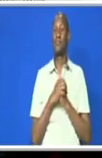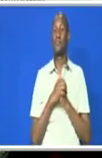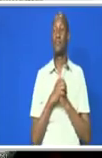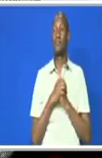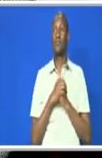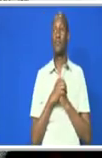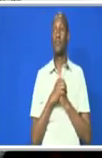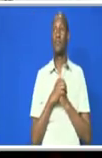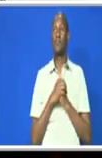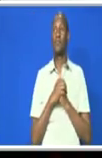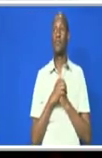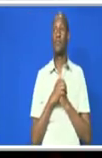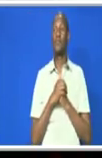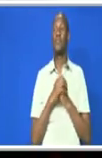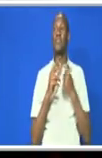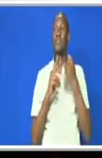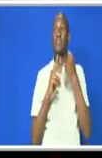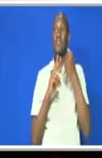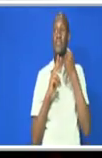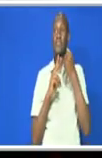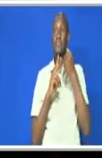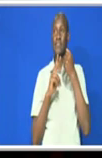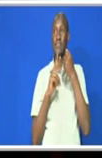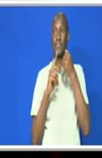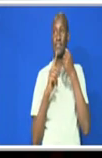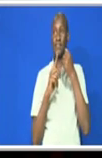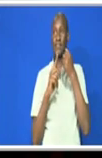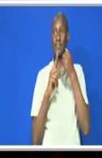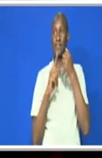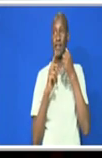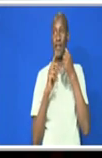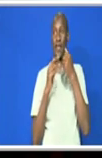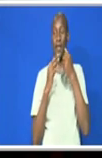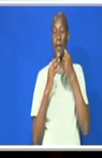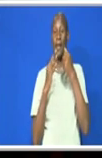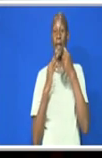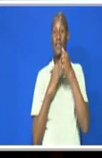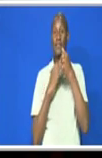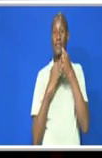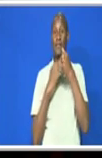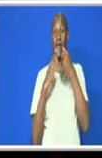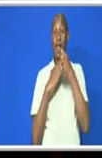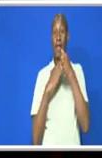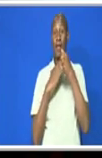So let's count 7, 8,